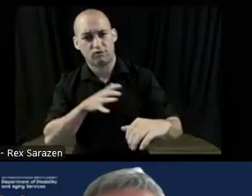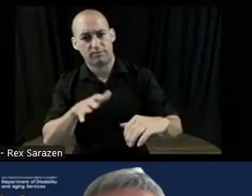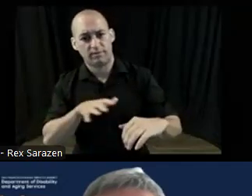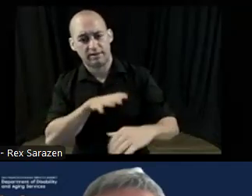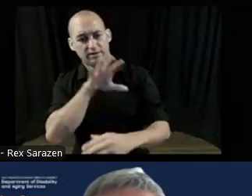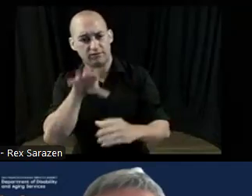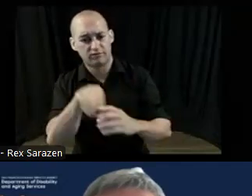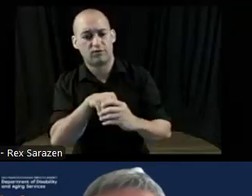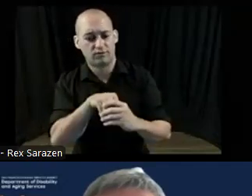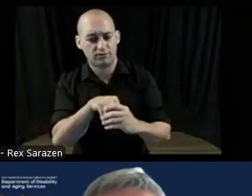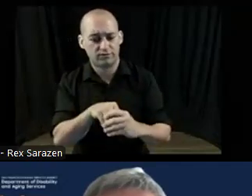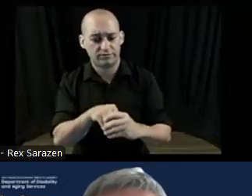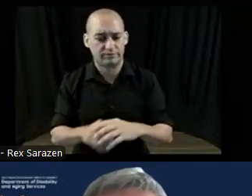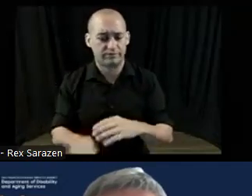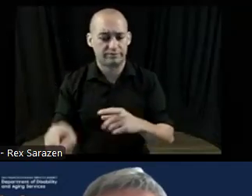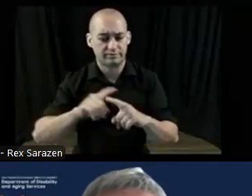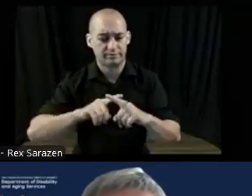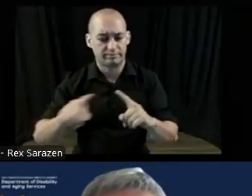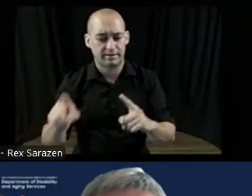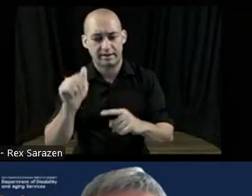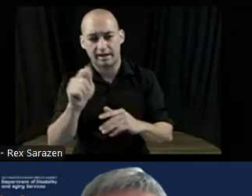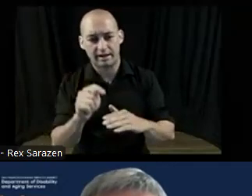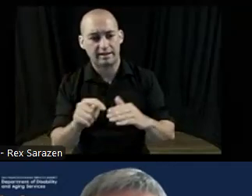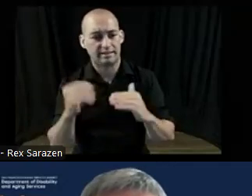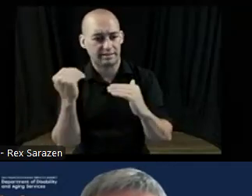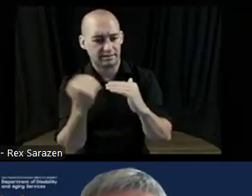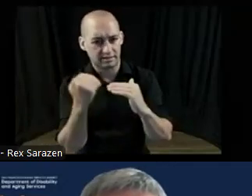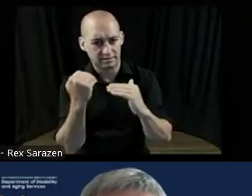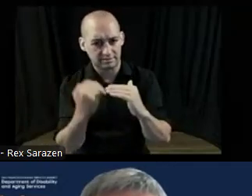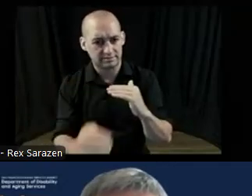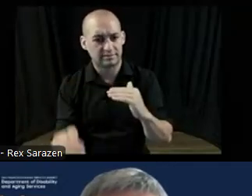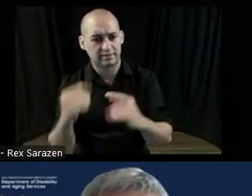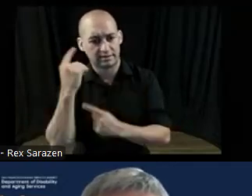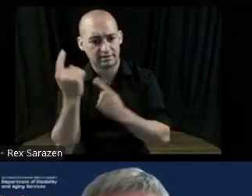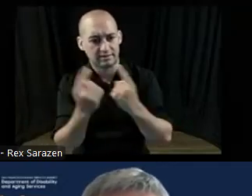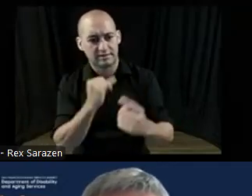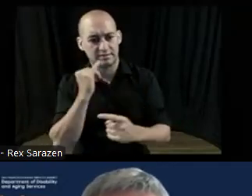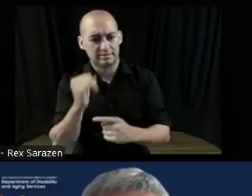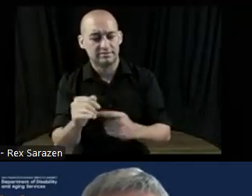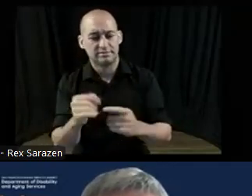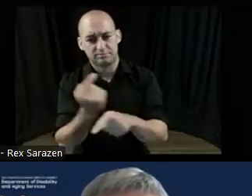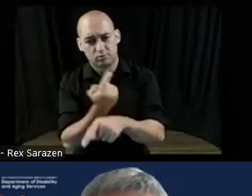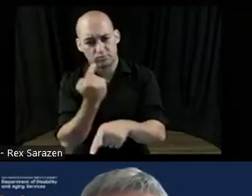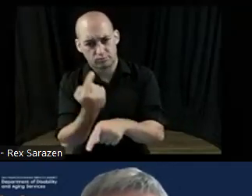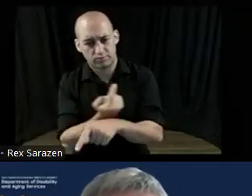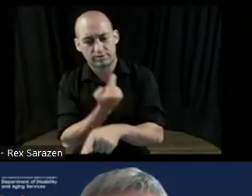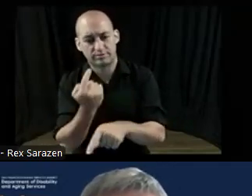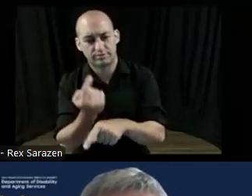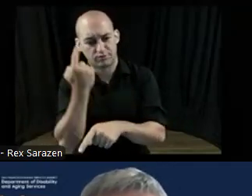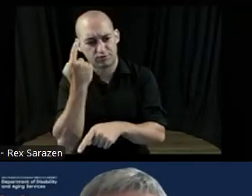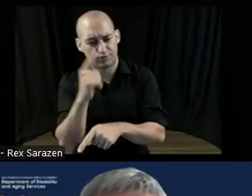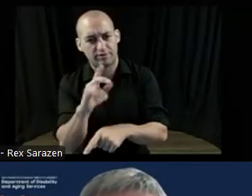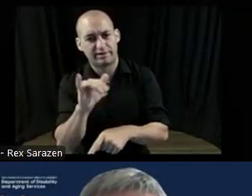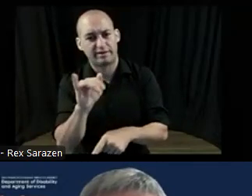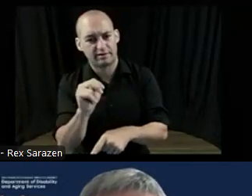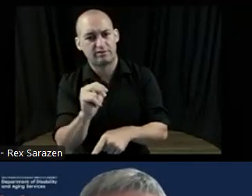But at the very least, I think it is incredibly appropriate to do some informal